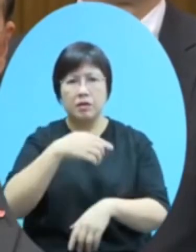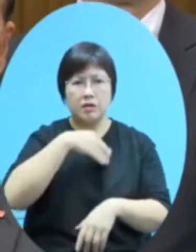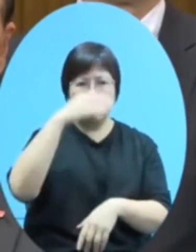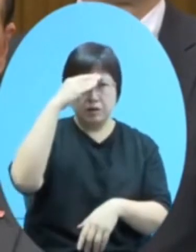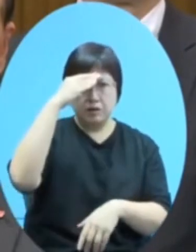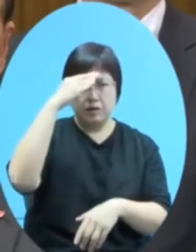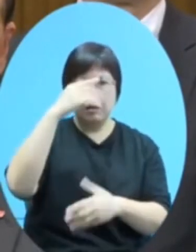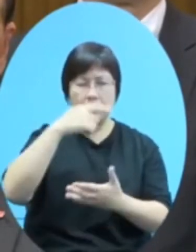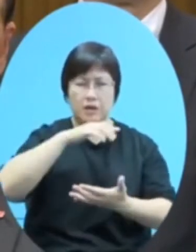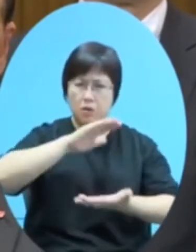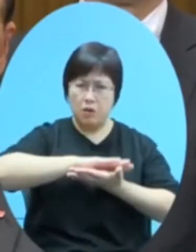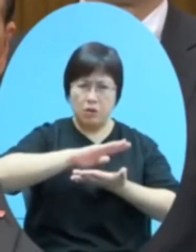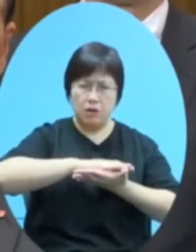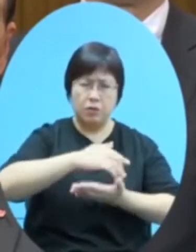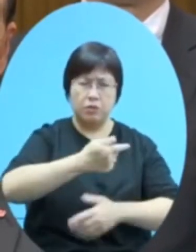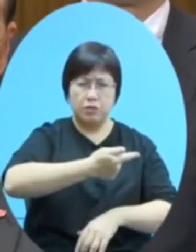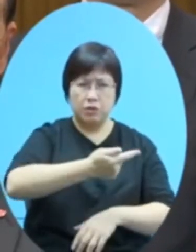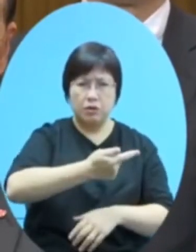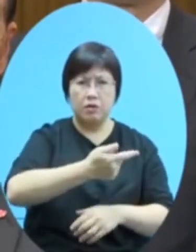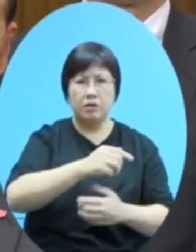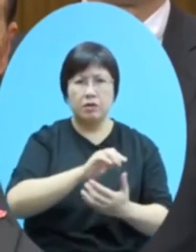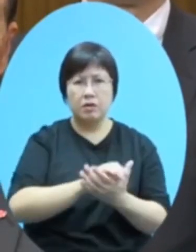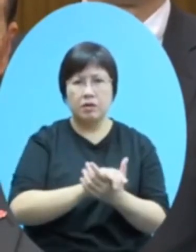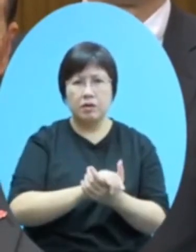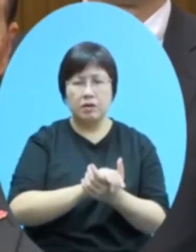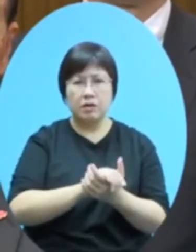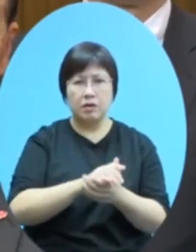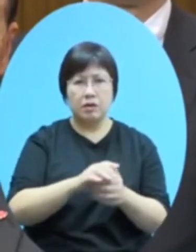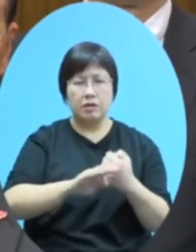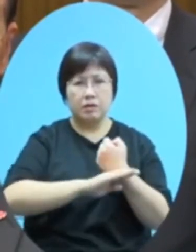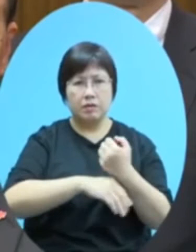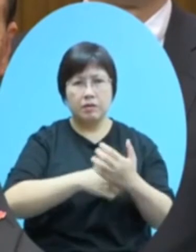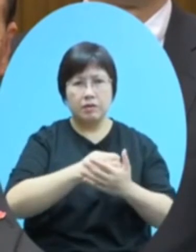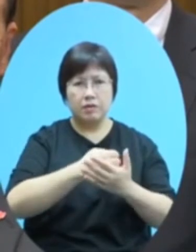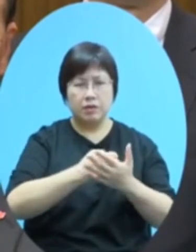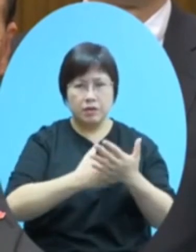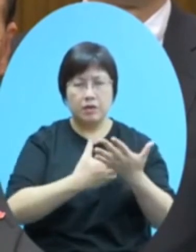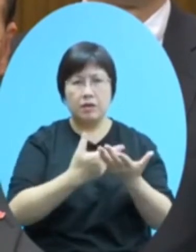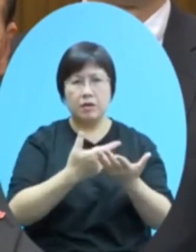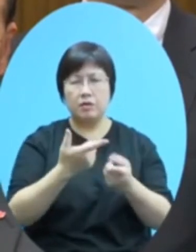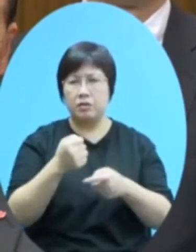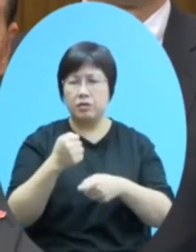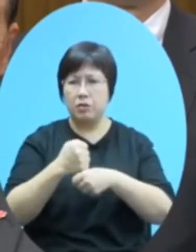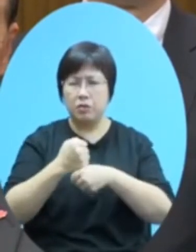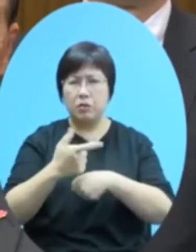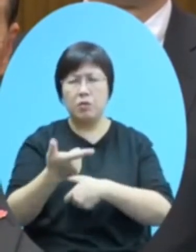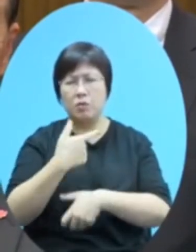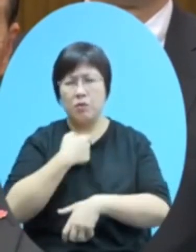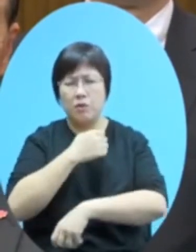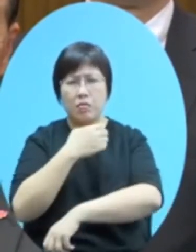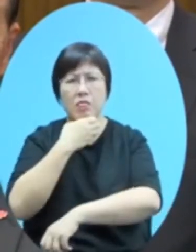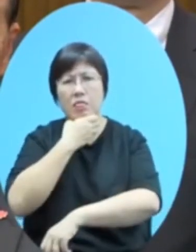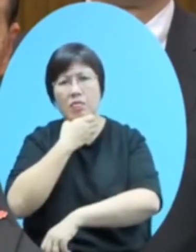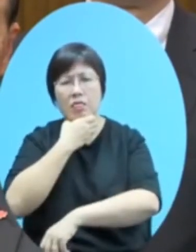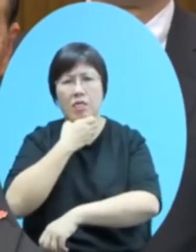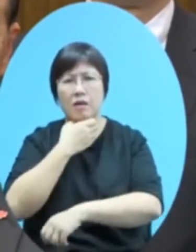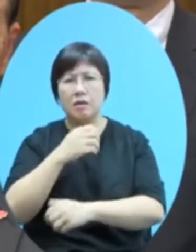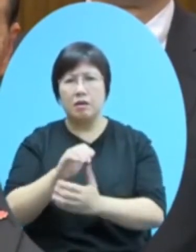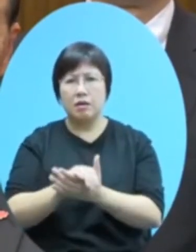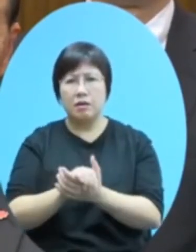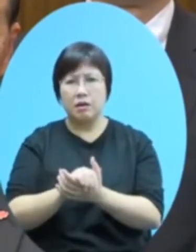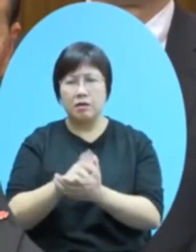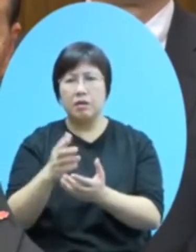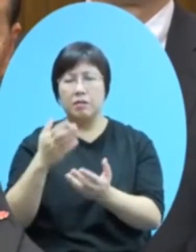under extreme pressure in enforcing the law during very difficult situations. And so I also appeal